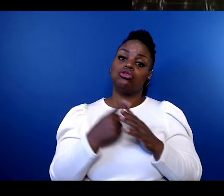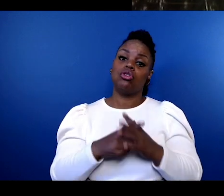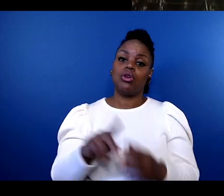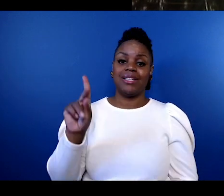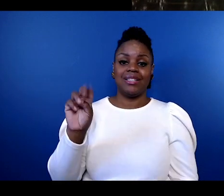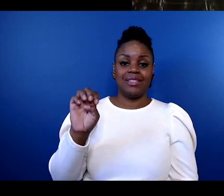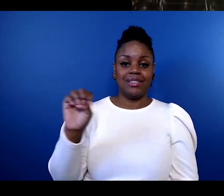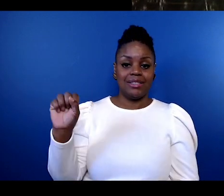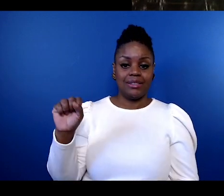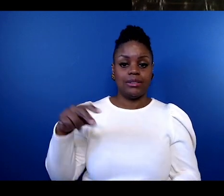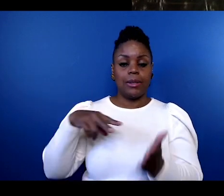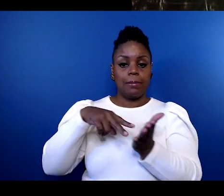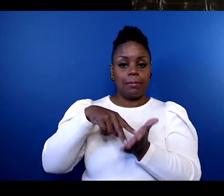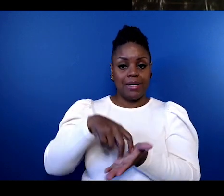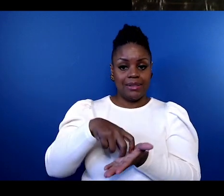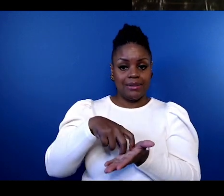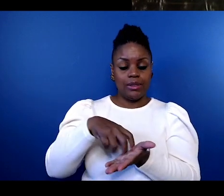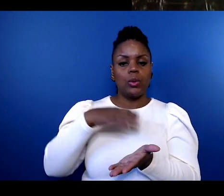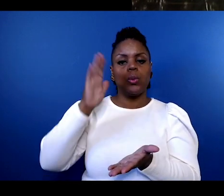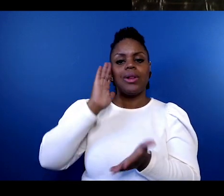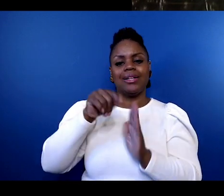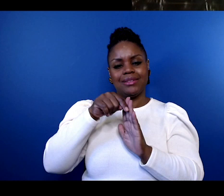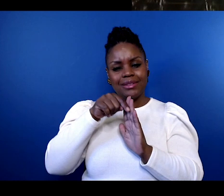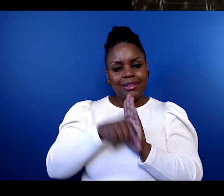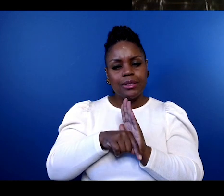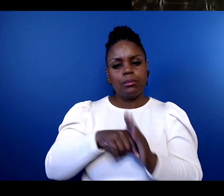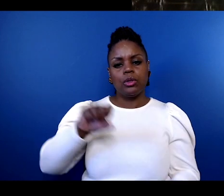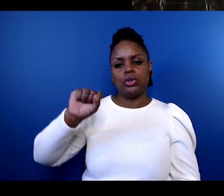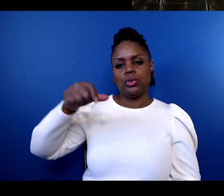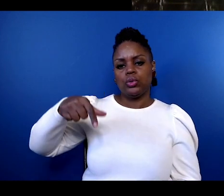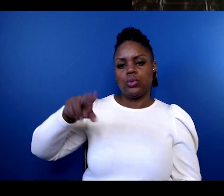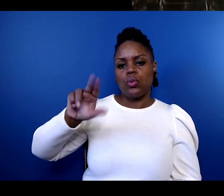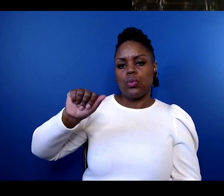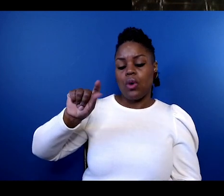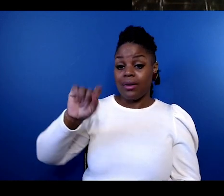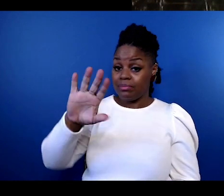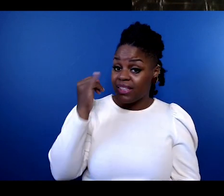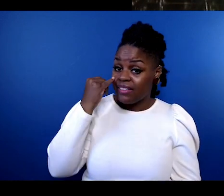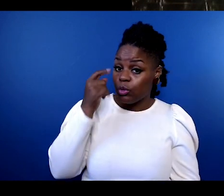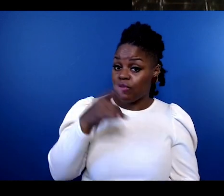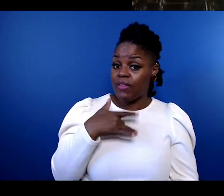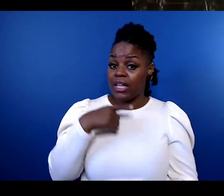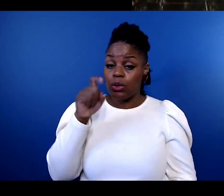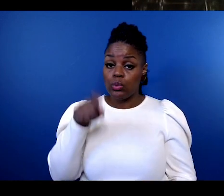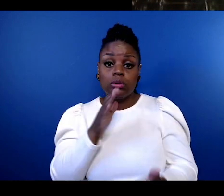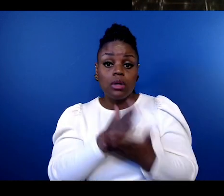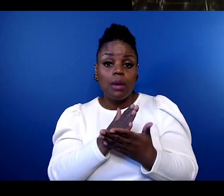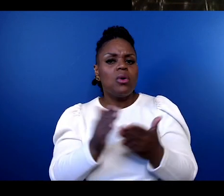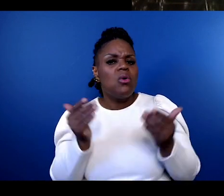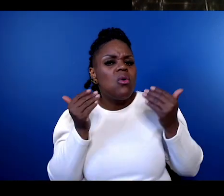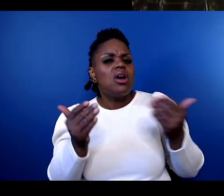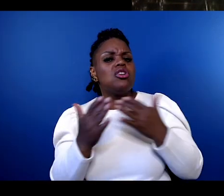okay to slightly lift the heels. And if you can come all the way down, go ahead and bring the